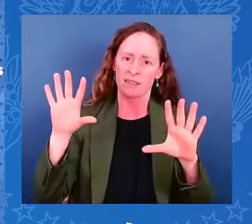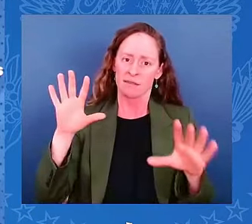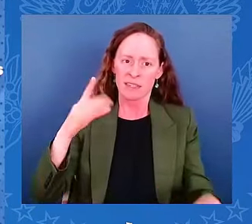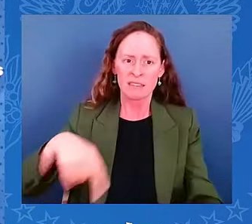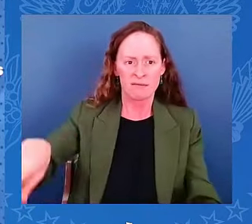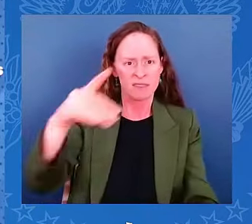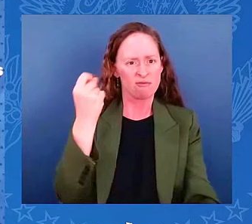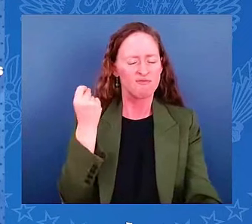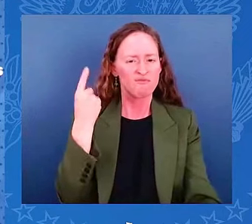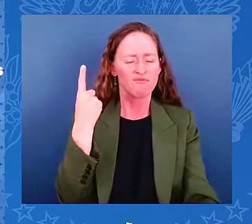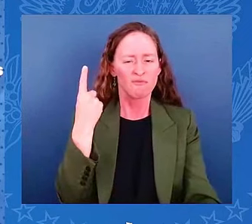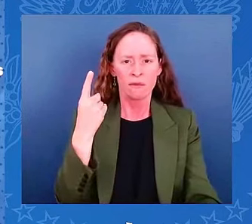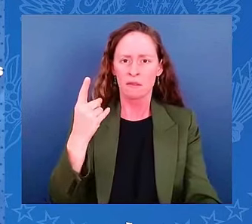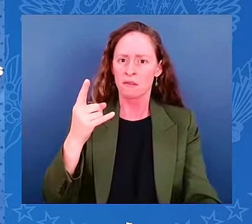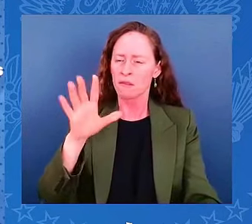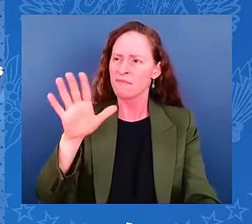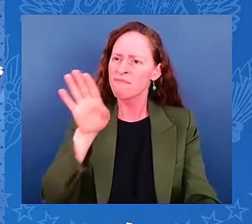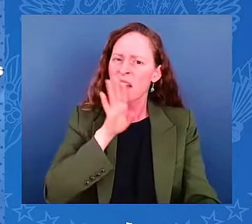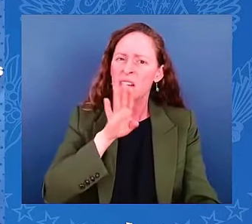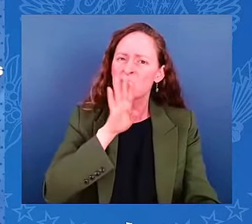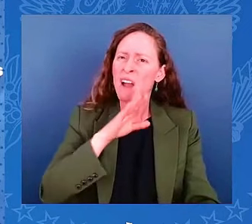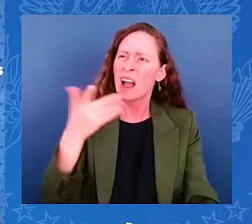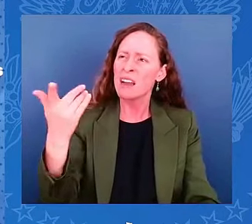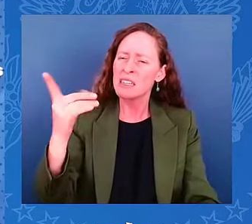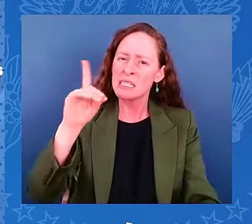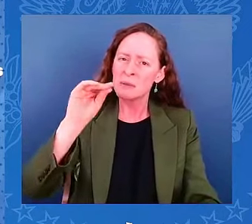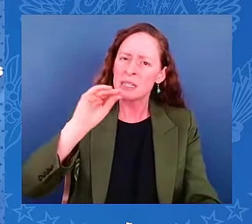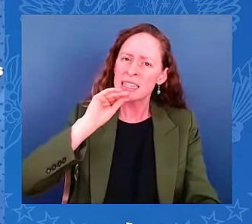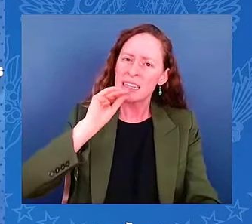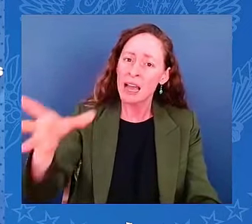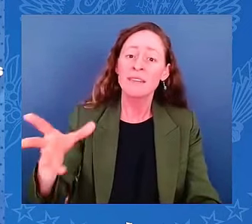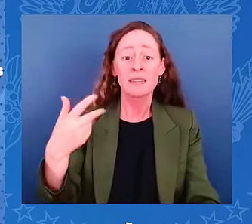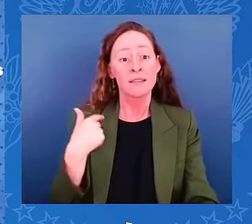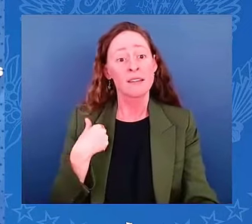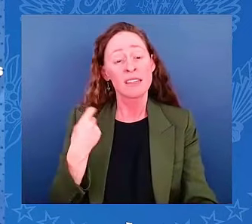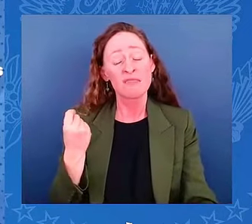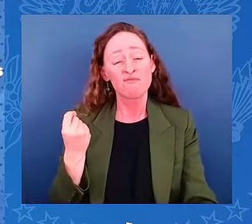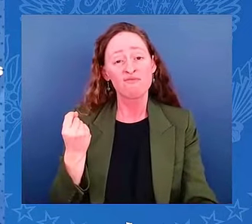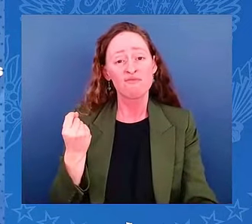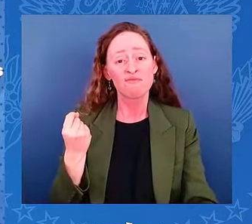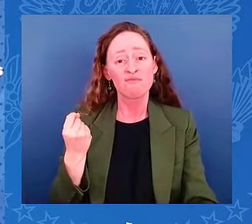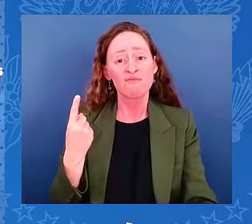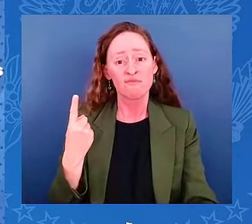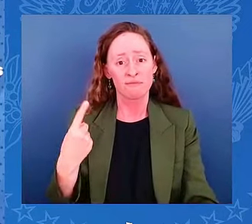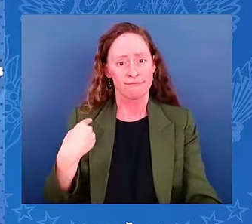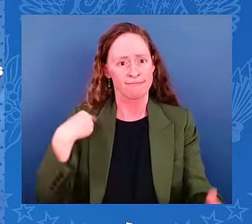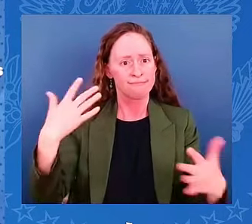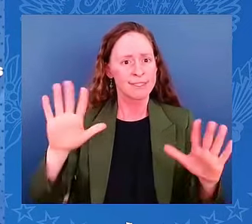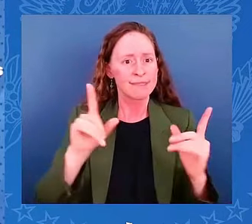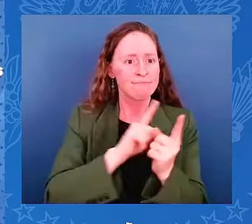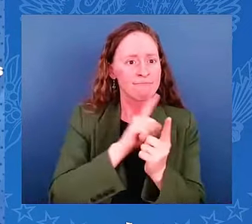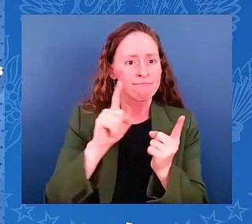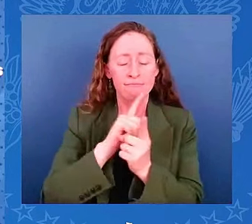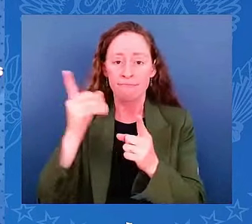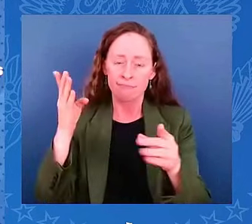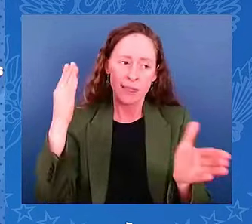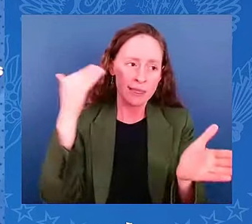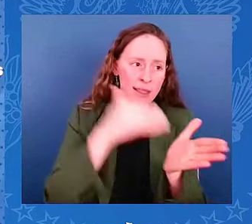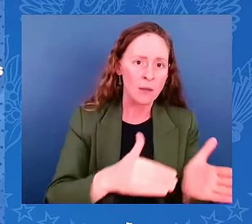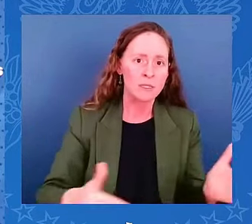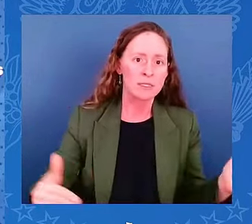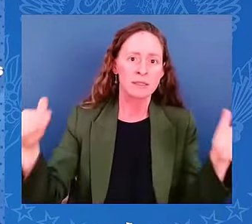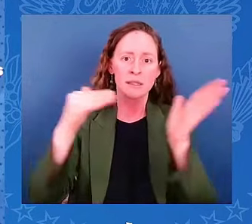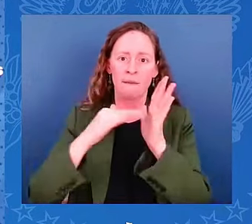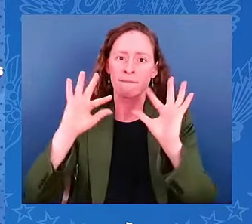No, I know. I've been to too many. I've literally spoken with well over 1,000 families at these events that I've attended, mass